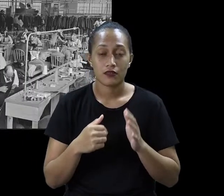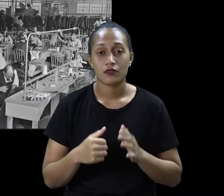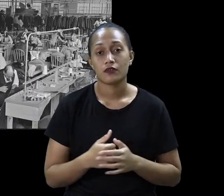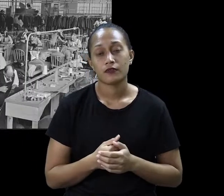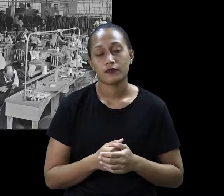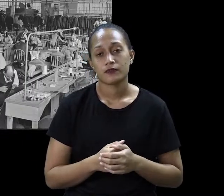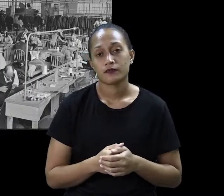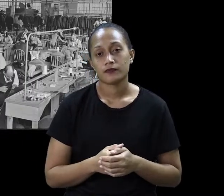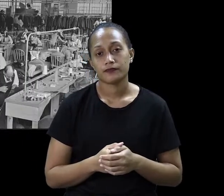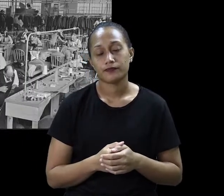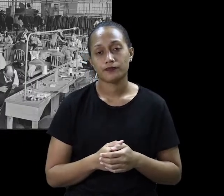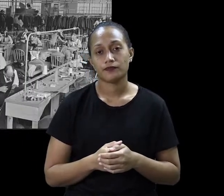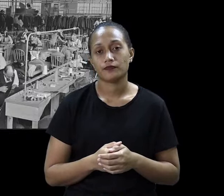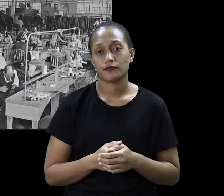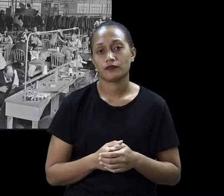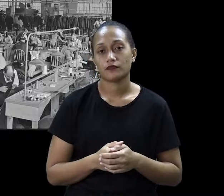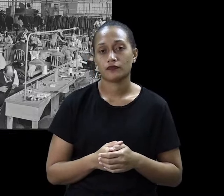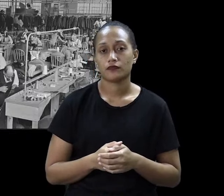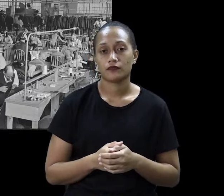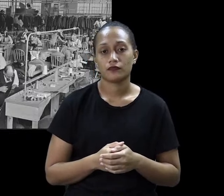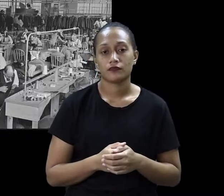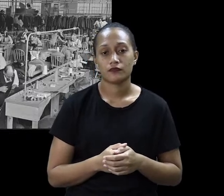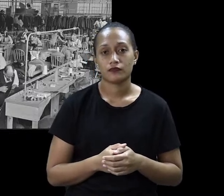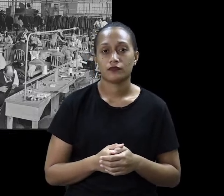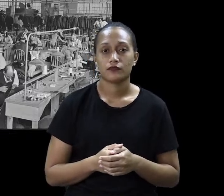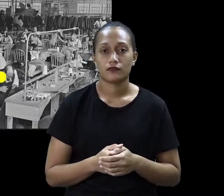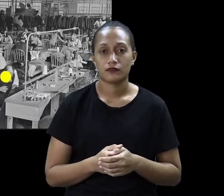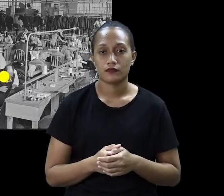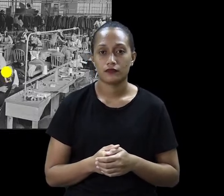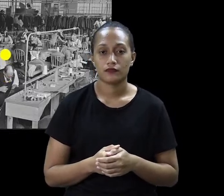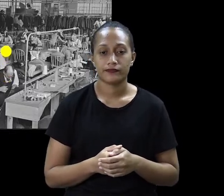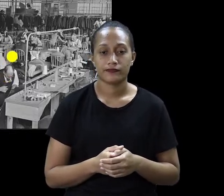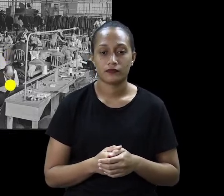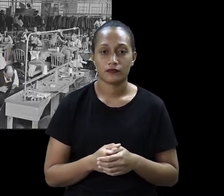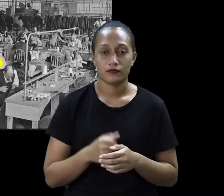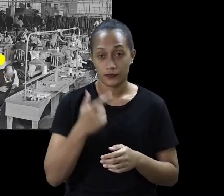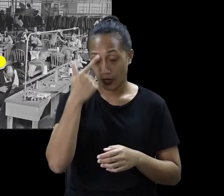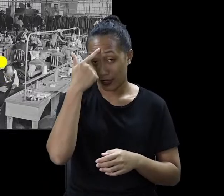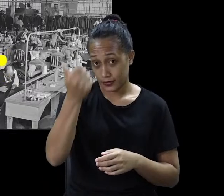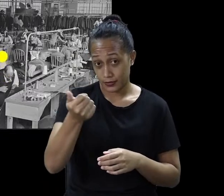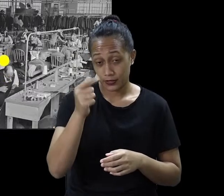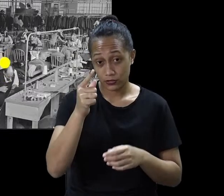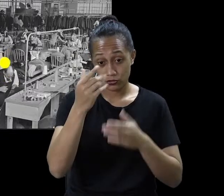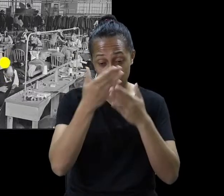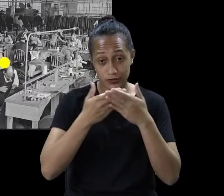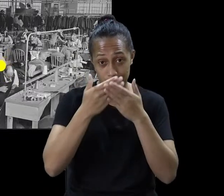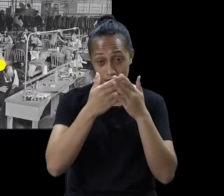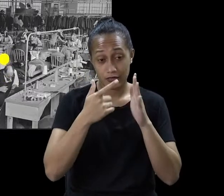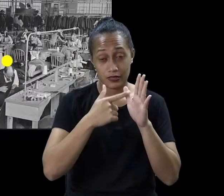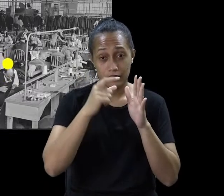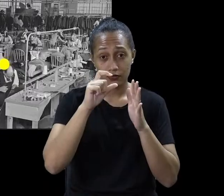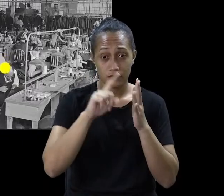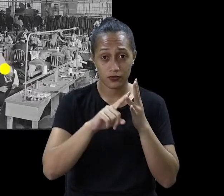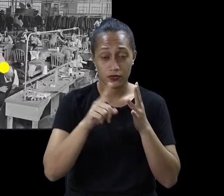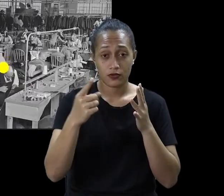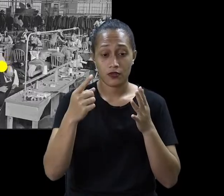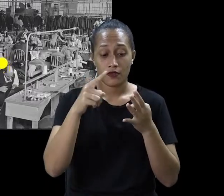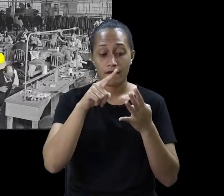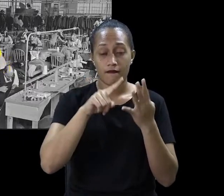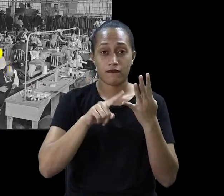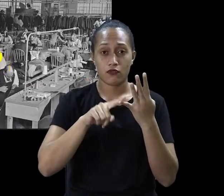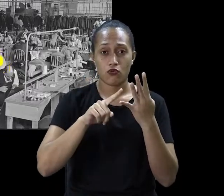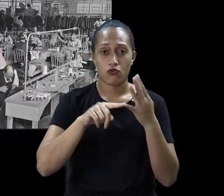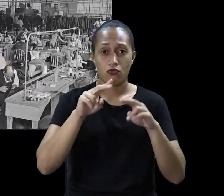farm. Clearly, they need a lot of land in order to have the farm. Even in a garment factory, this is a picture of a garment factory from